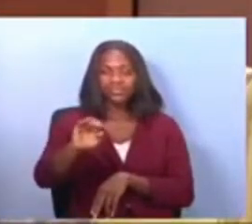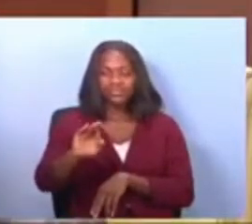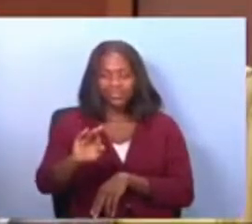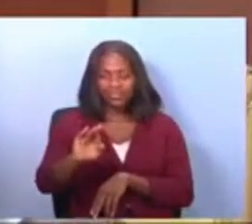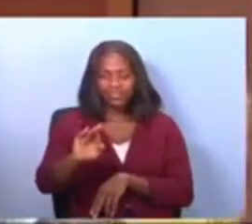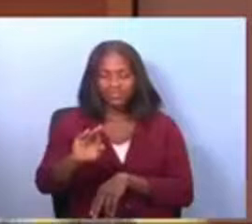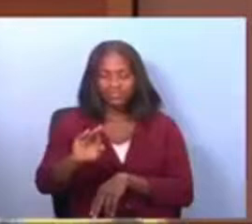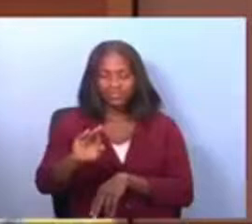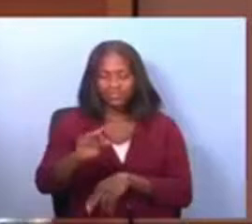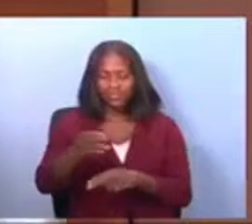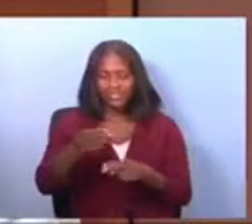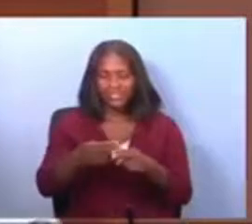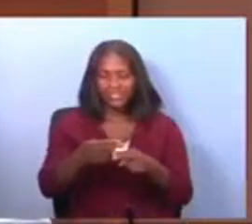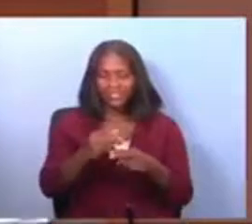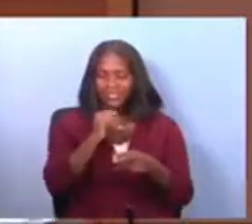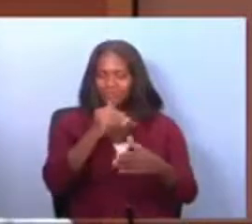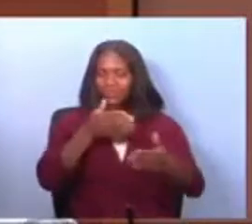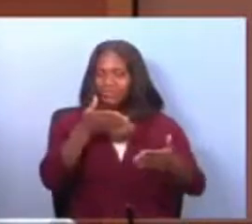Thank you.